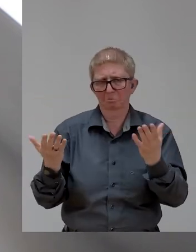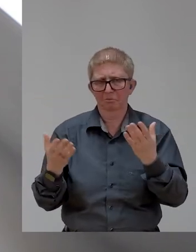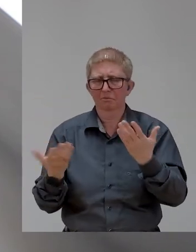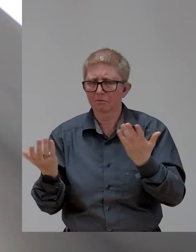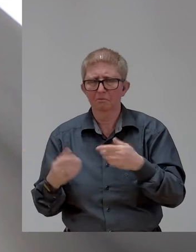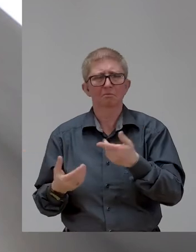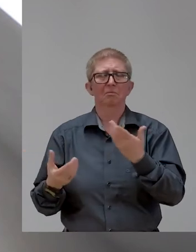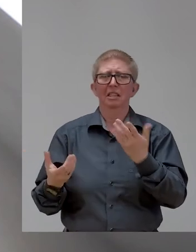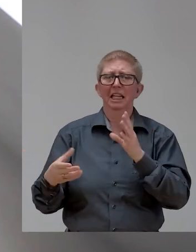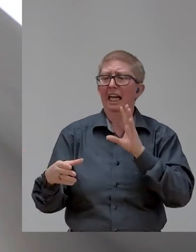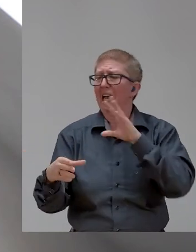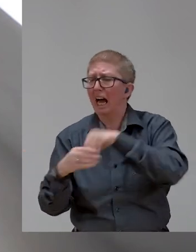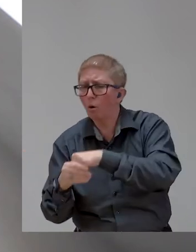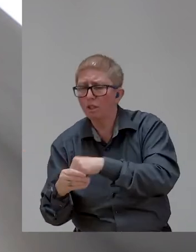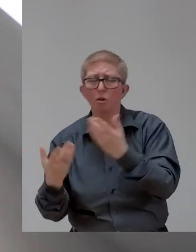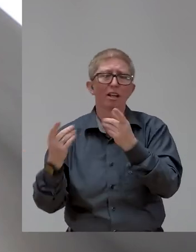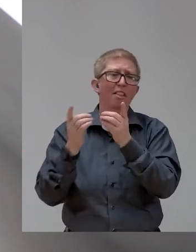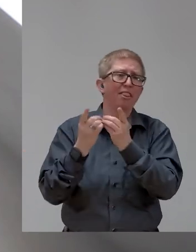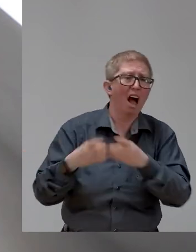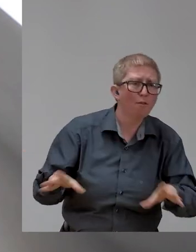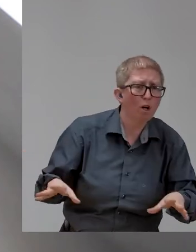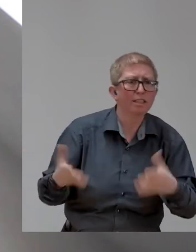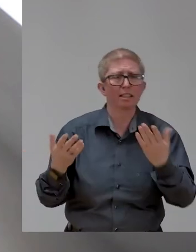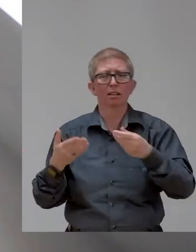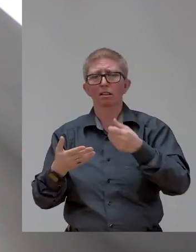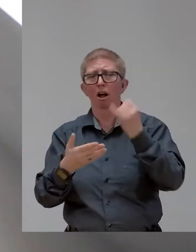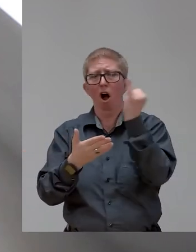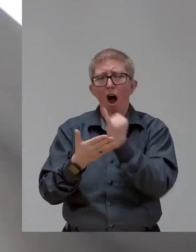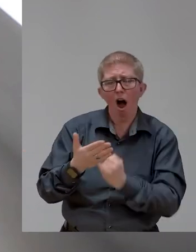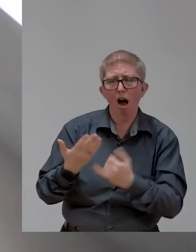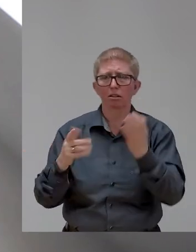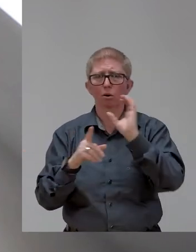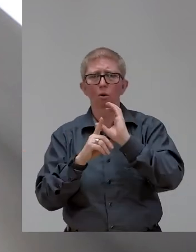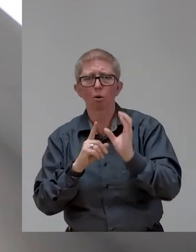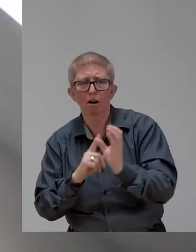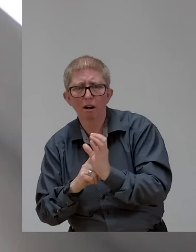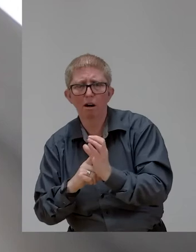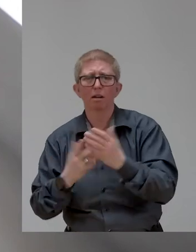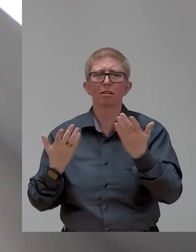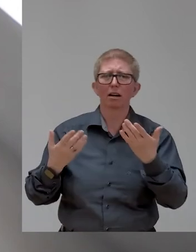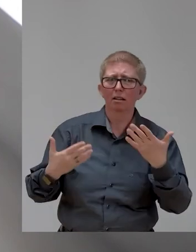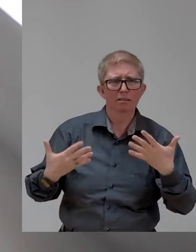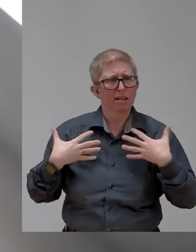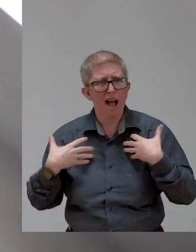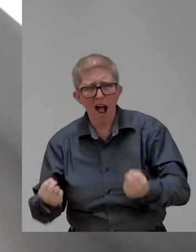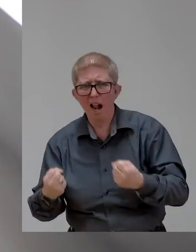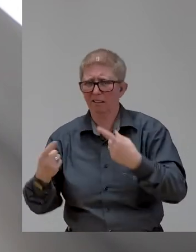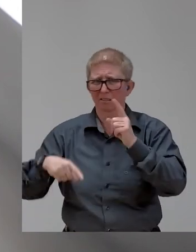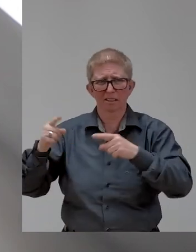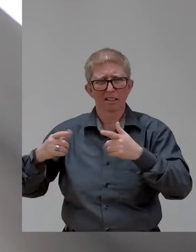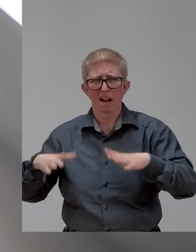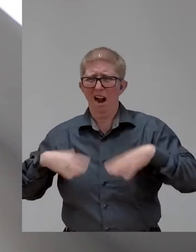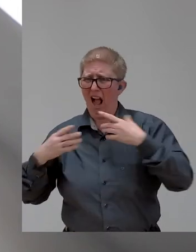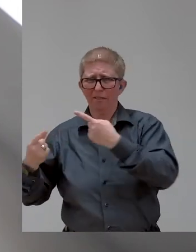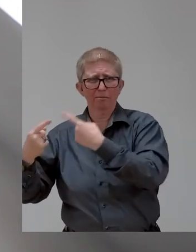education, employment, arts, culture, healthcare, and in fact, every aspect of life, because the interests and needs of people